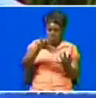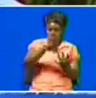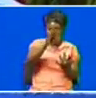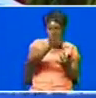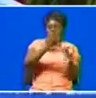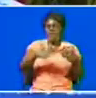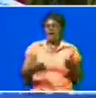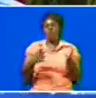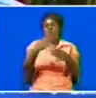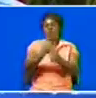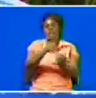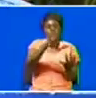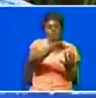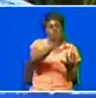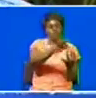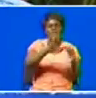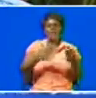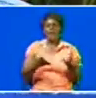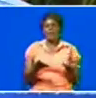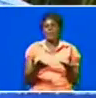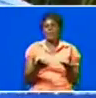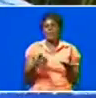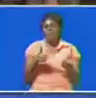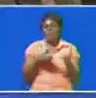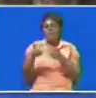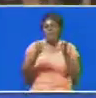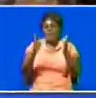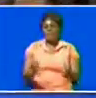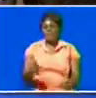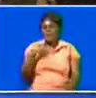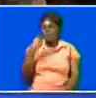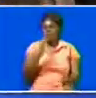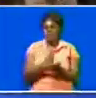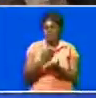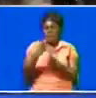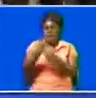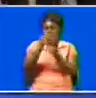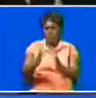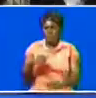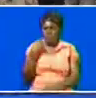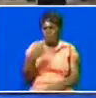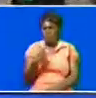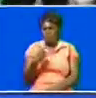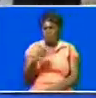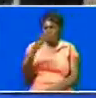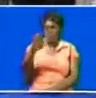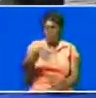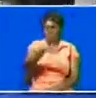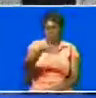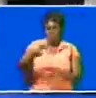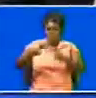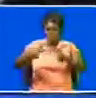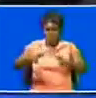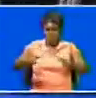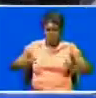How was that company chosen? Who the directors are, who the shareholders are. The National Assembly Public Investment Committee